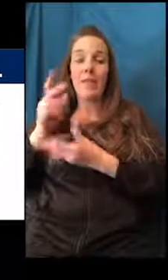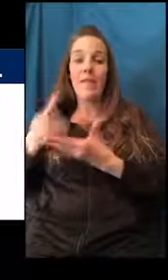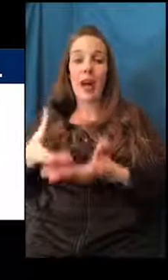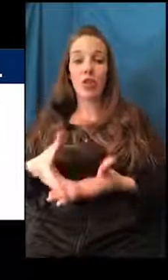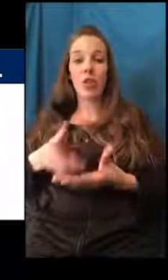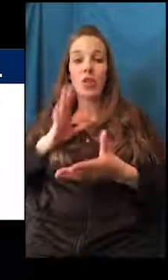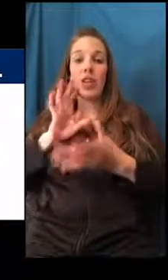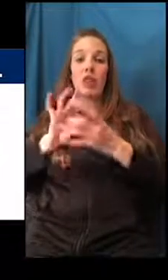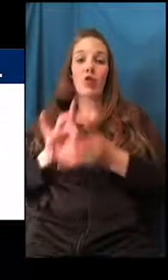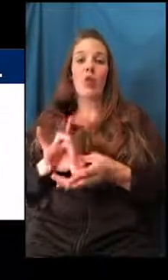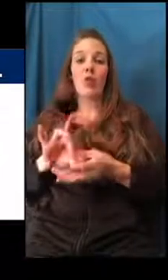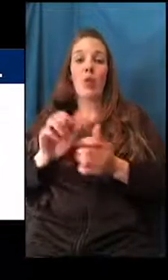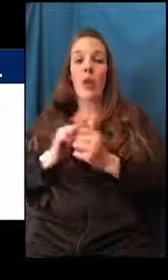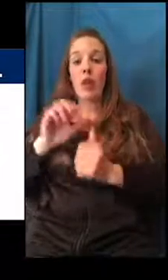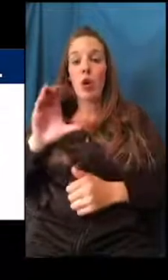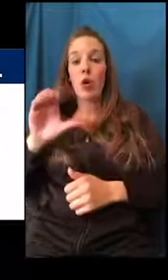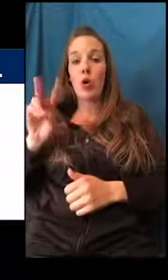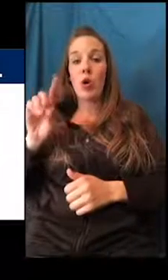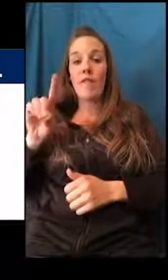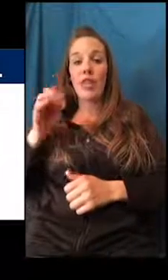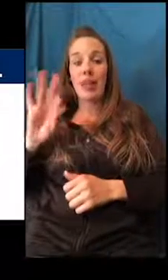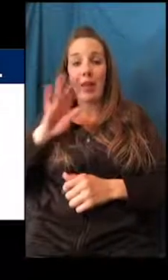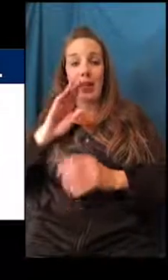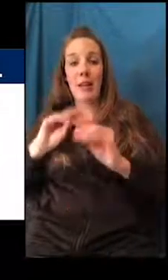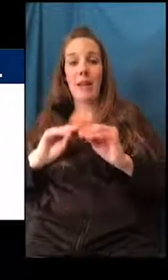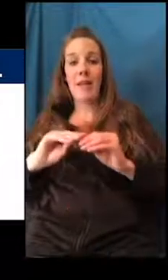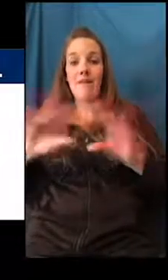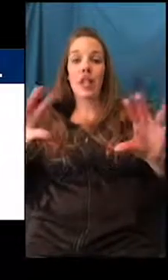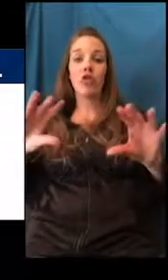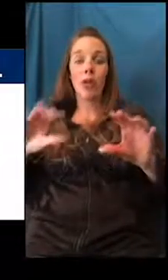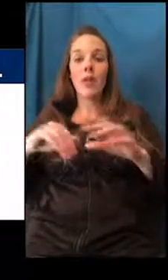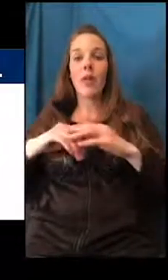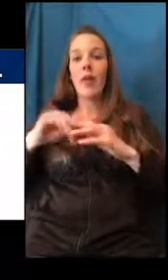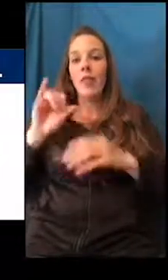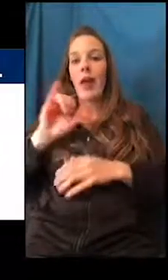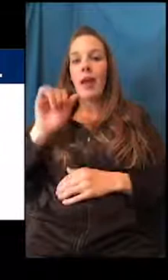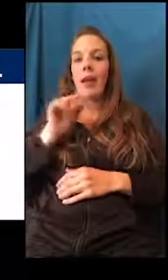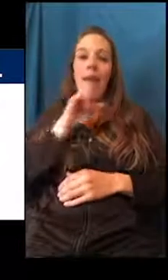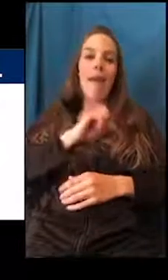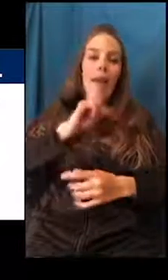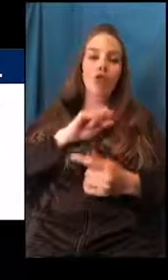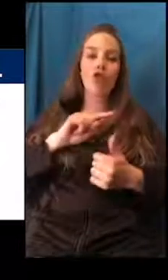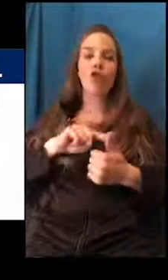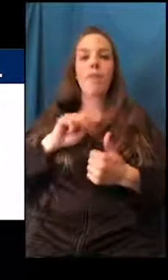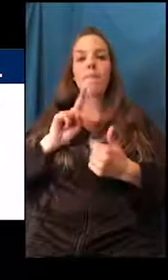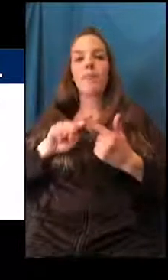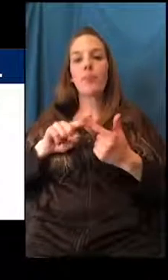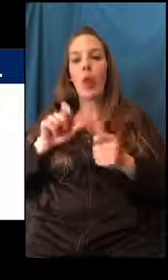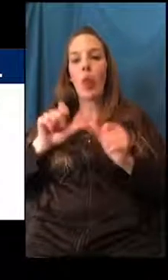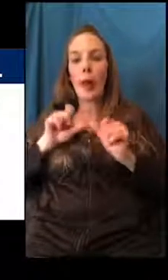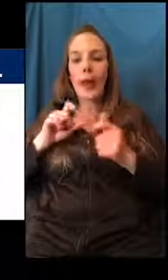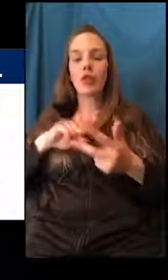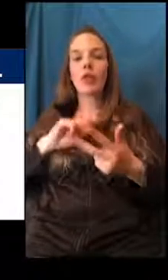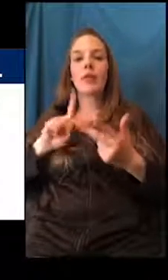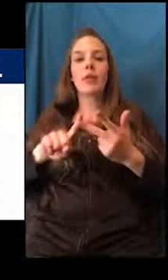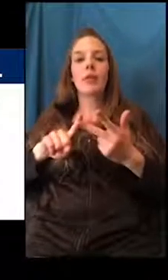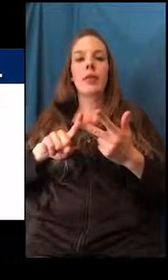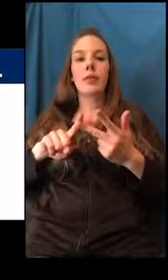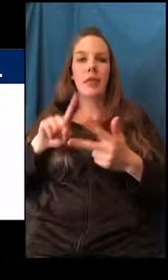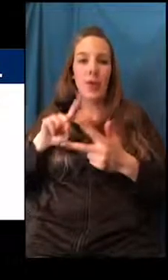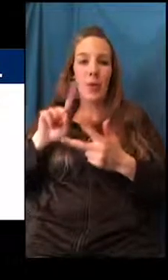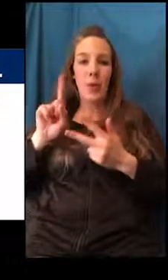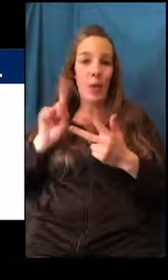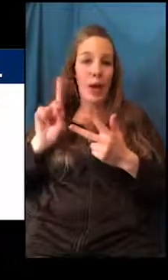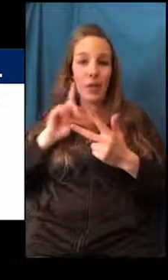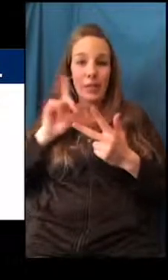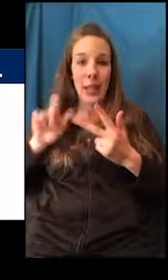associated with COVID-19 infection. So we look at things such as age, the location where that testing occurred at,